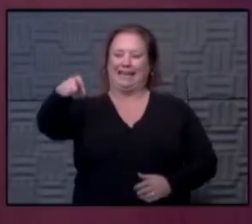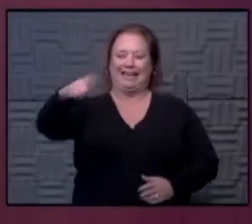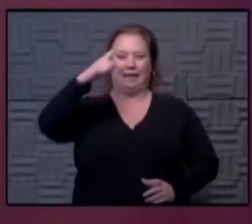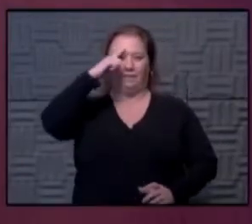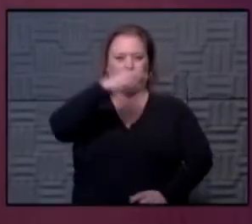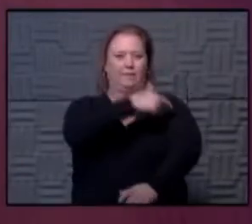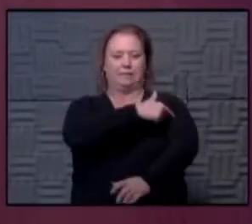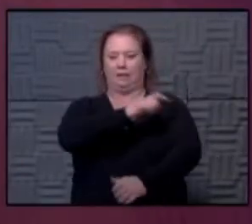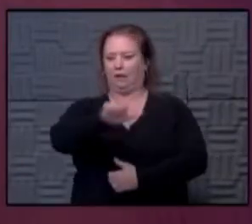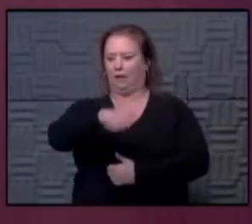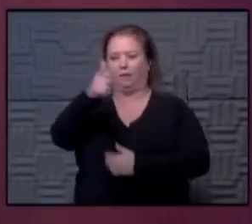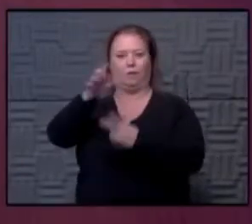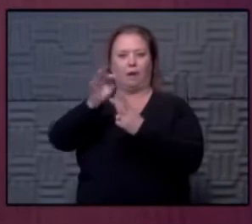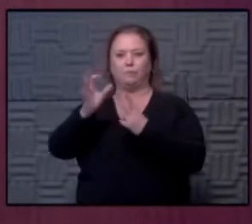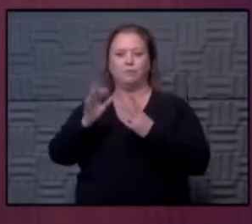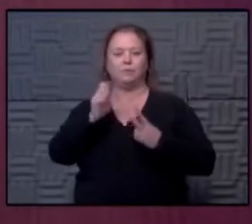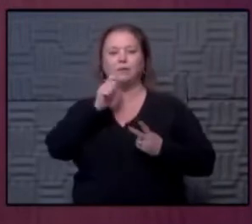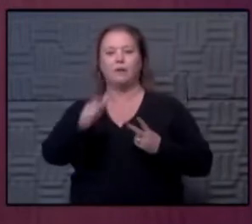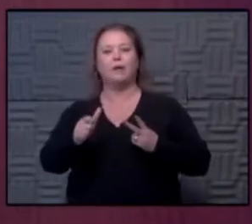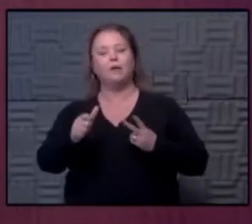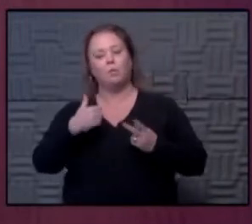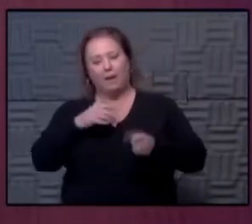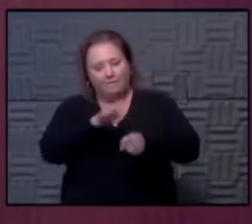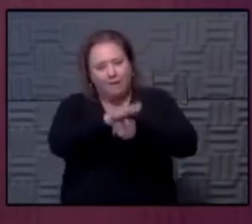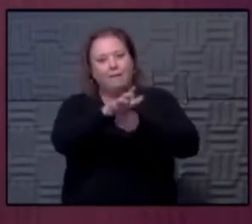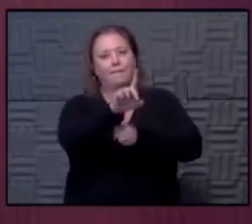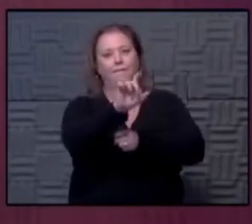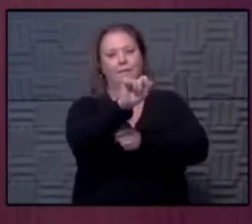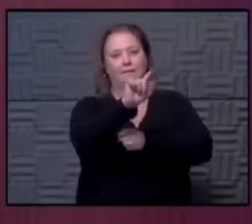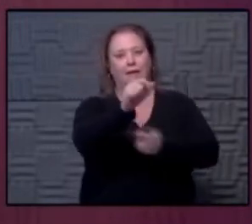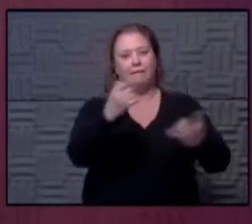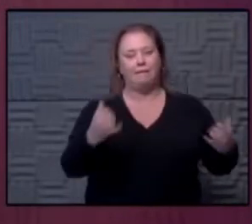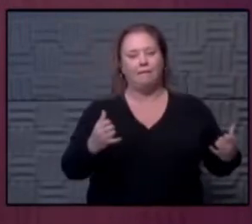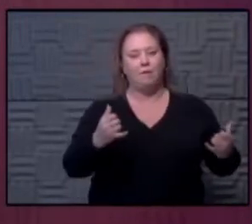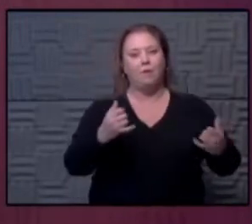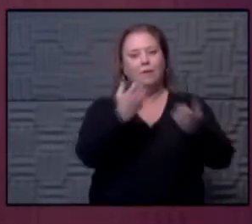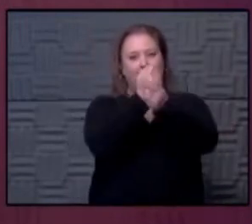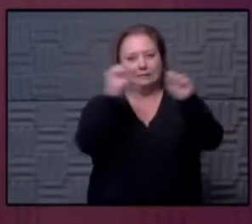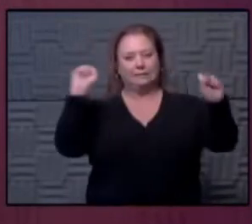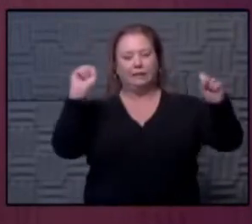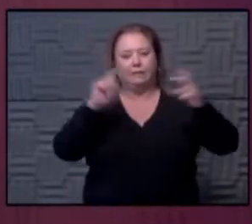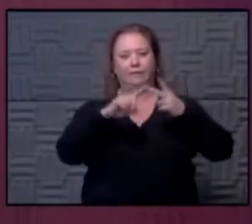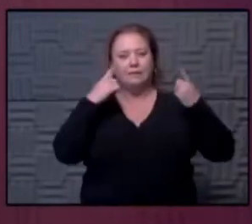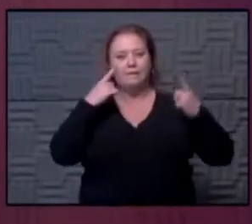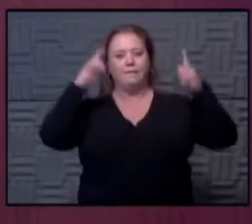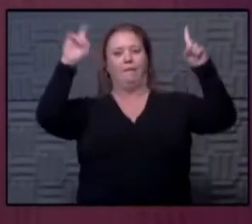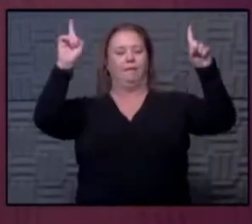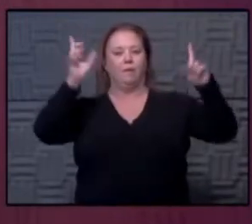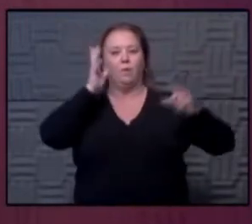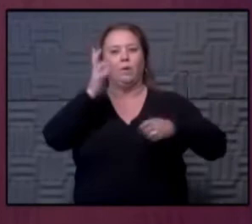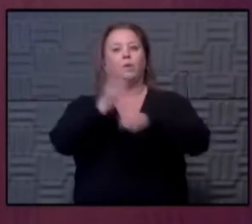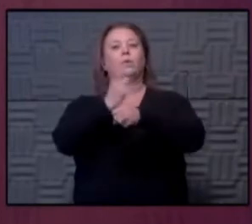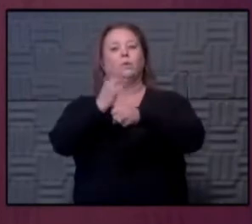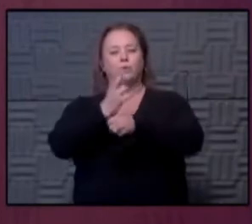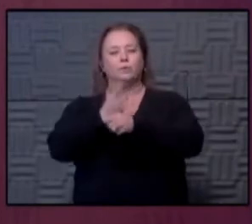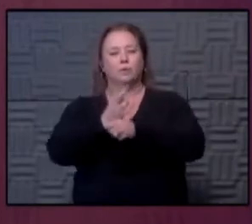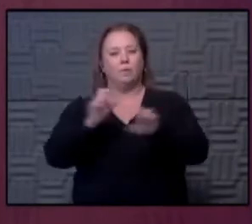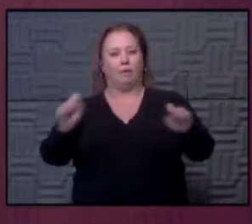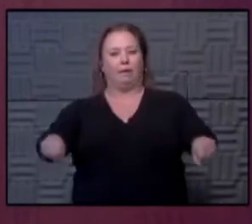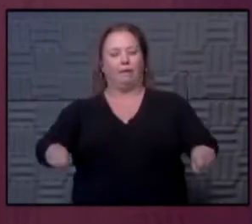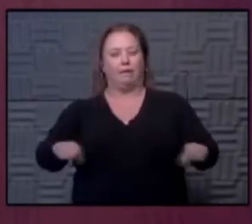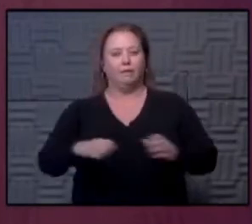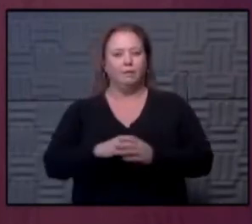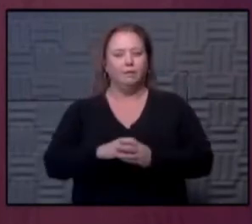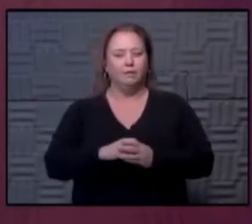that are better, and we have enough data that it's safe and it's effective, that we're going to use it while we're still continuing to